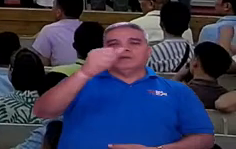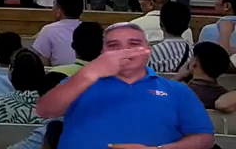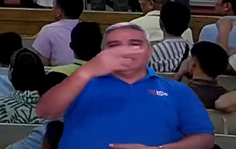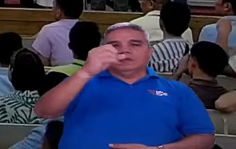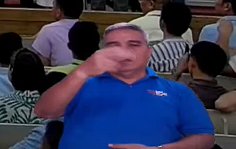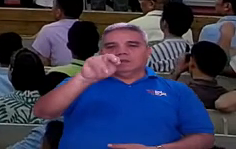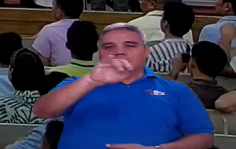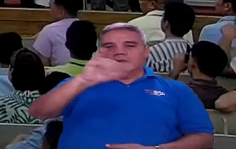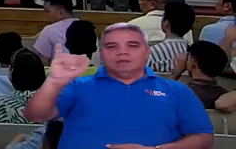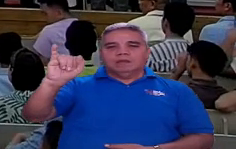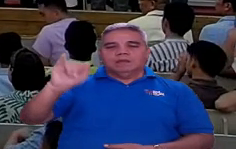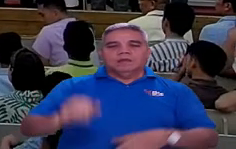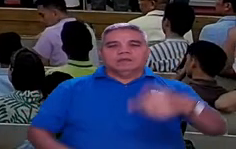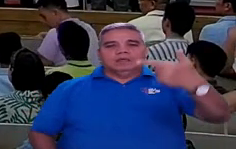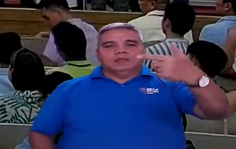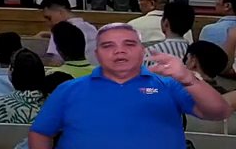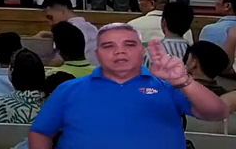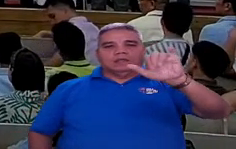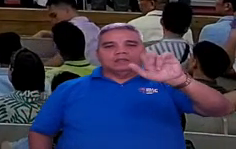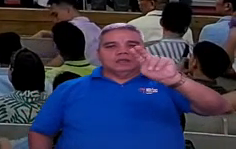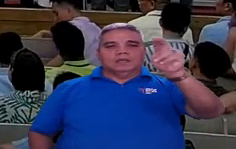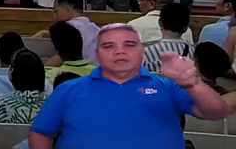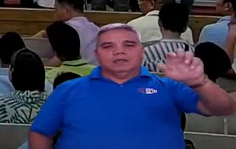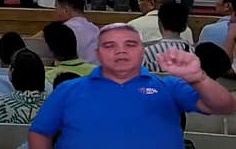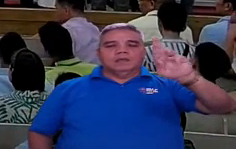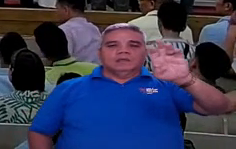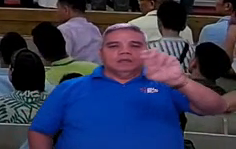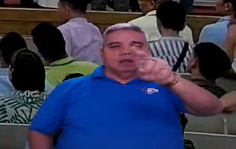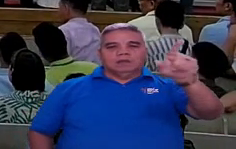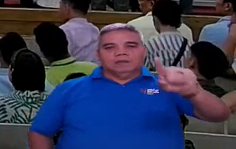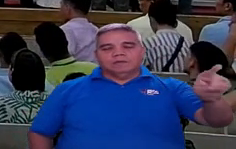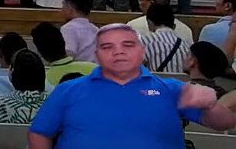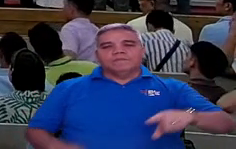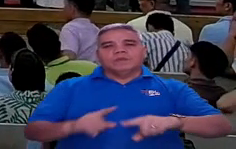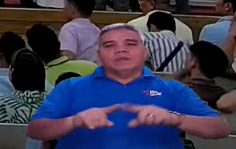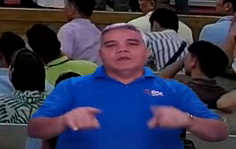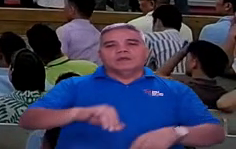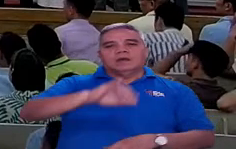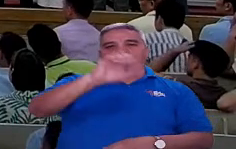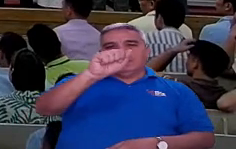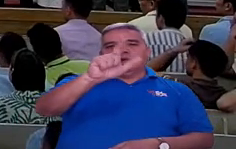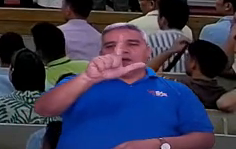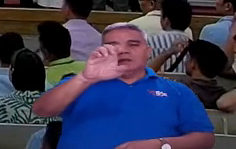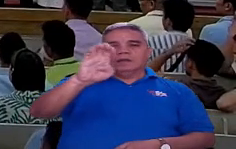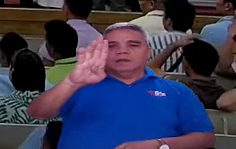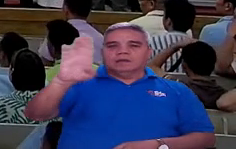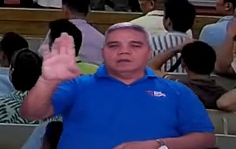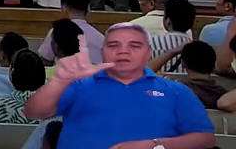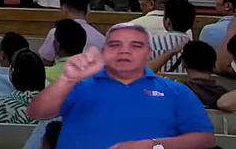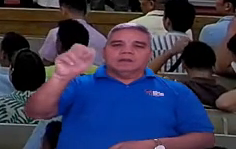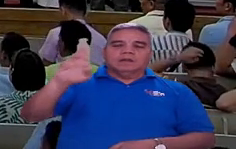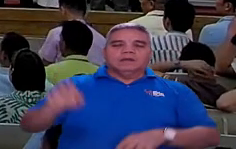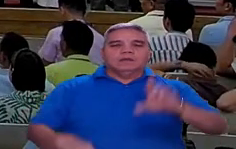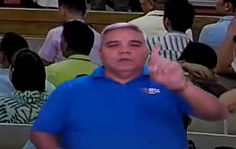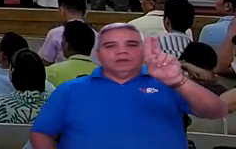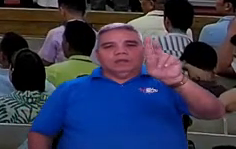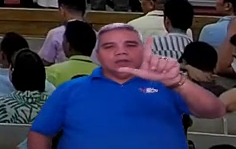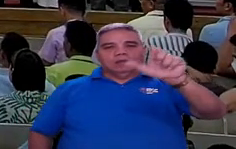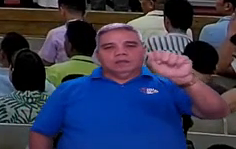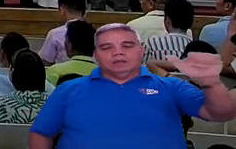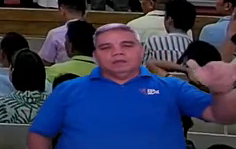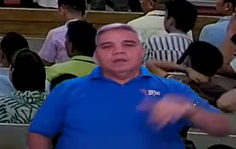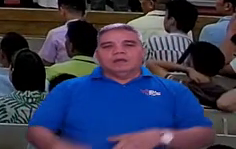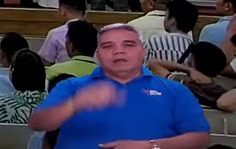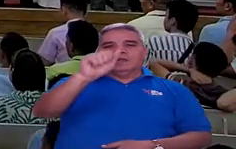Mahoney, Missionary Guinyares, Missionary Joseph, Pastor and Mrs. Joseph Abelyar, Pastor Mrs. Dulay, Pastor and